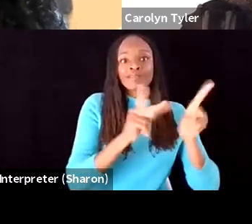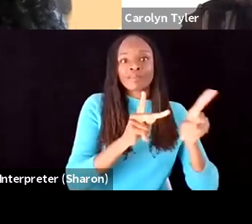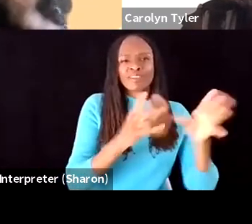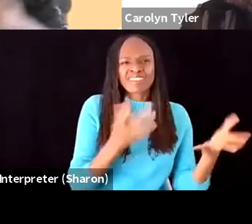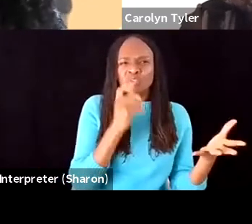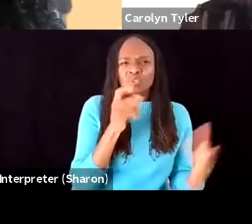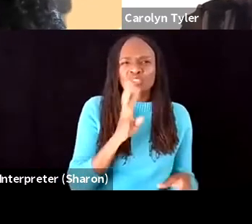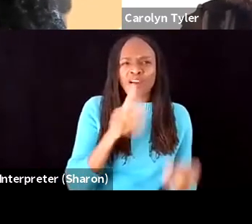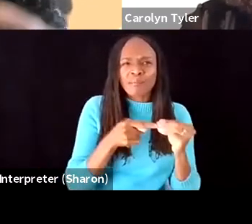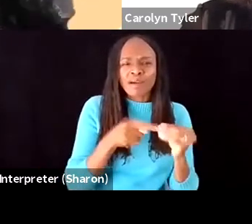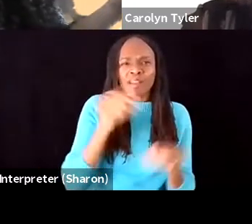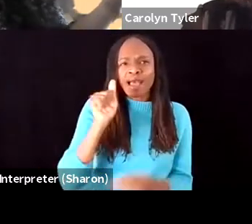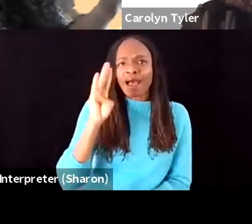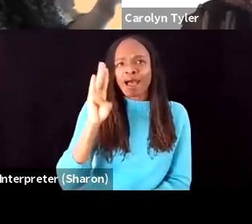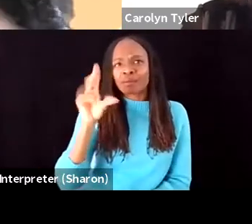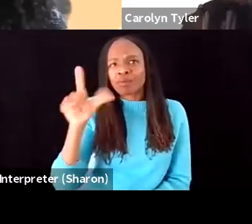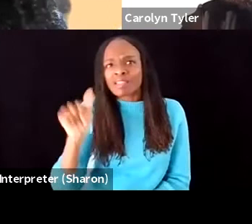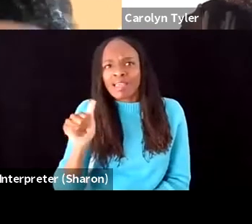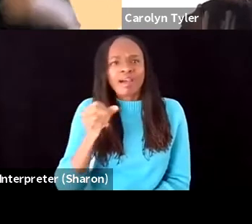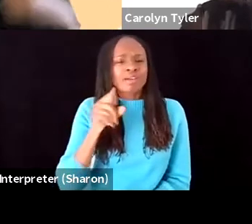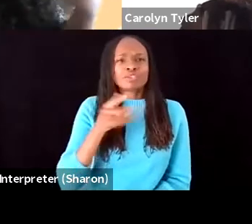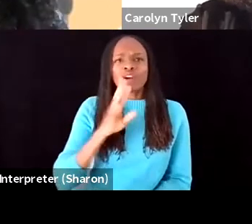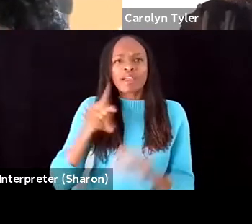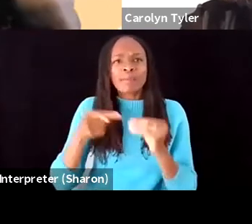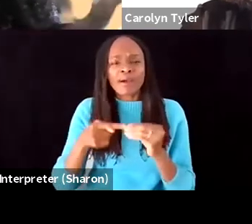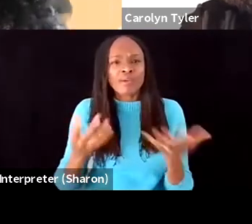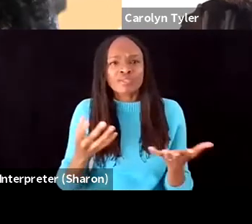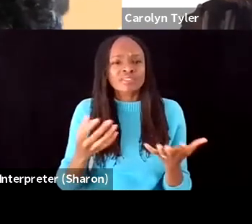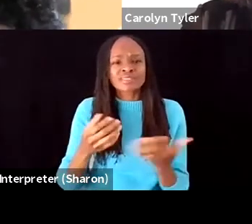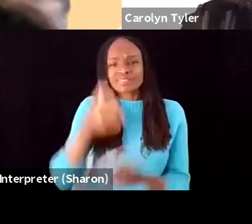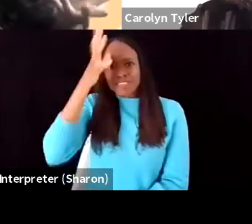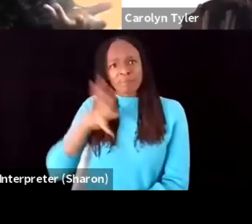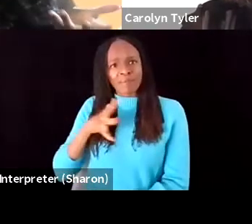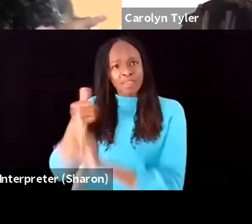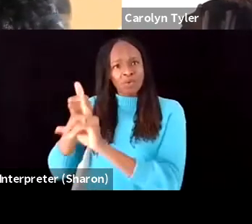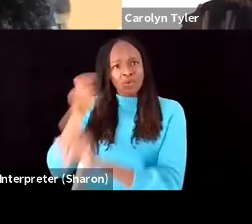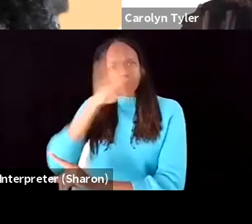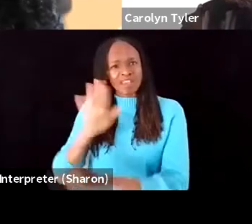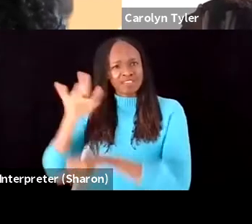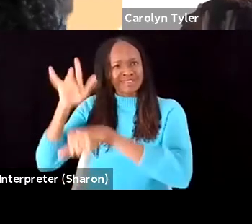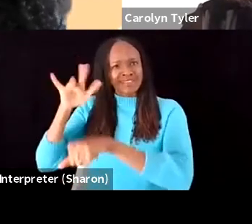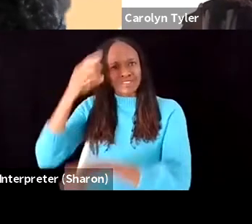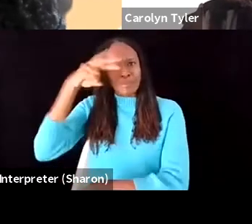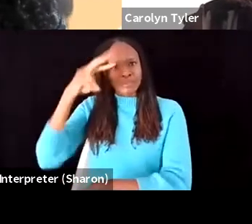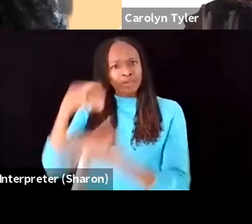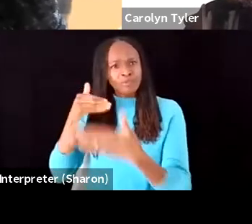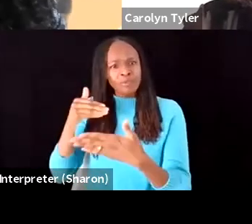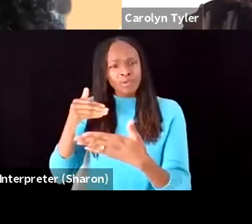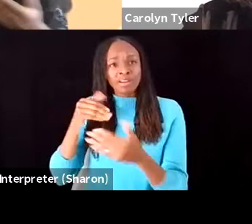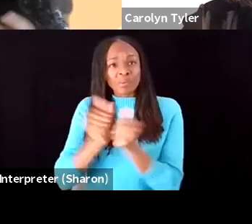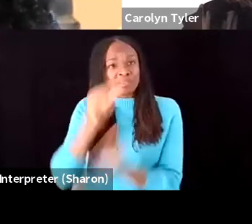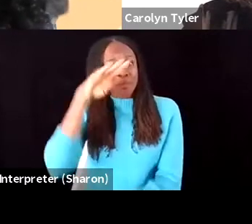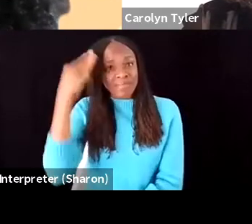about? Are you talking about Abuela? Are you talking about the guy who's never, he's never been to Mexico before? With Black folks